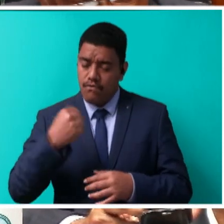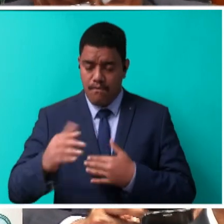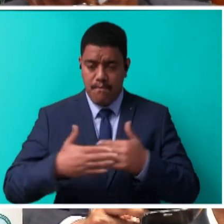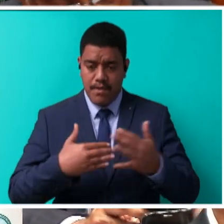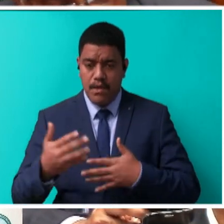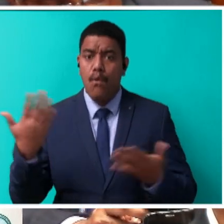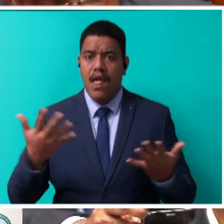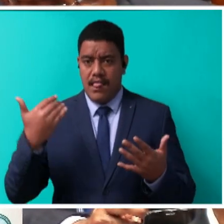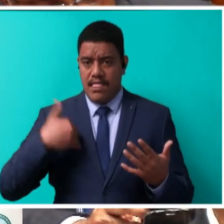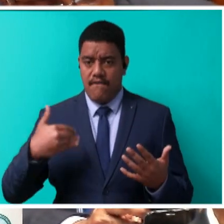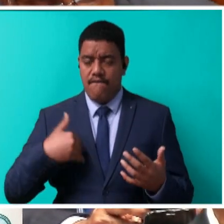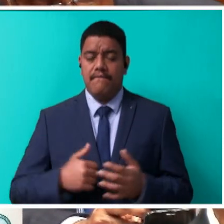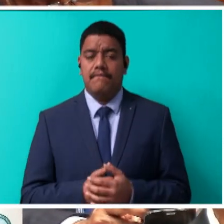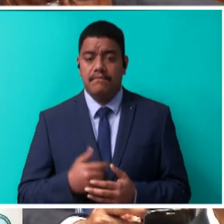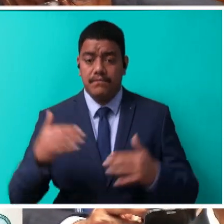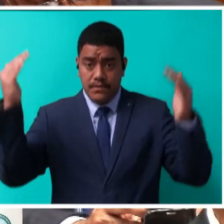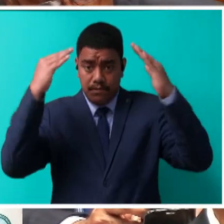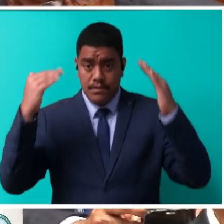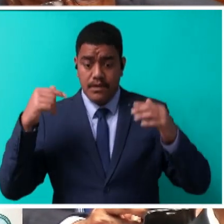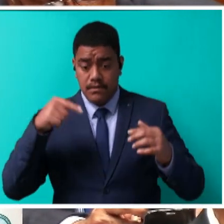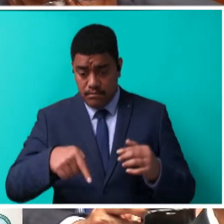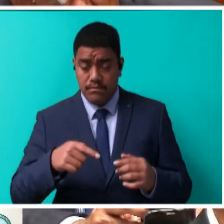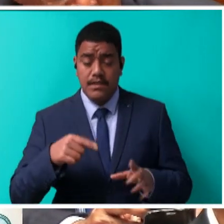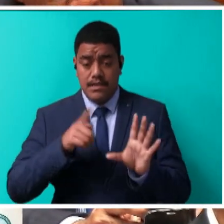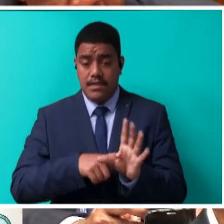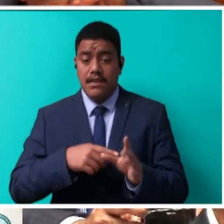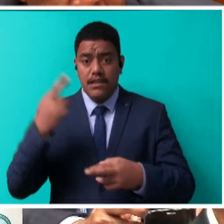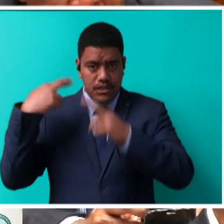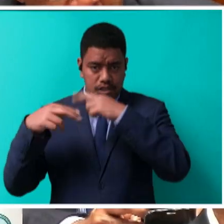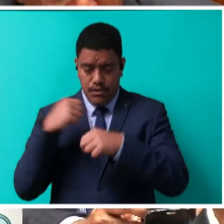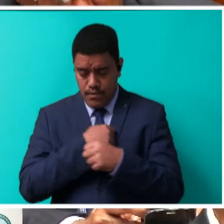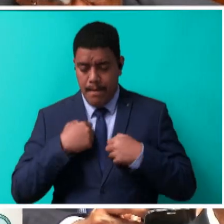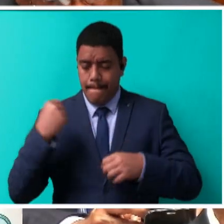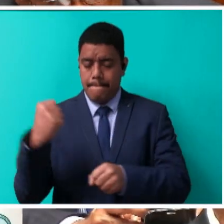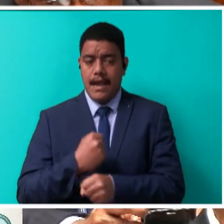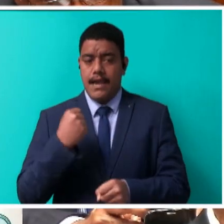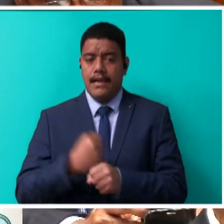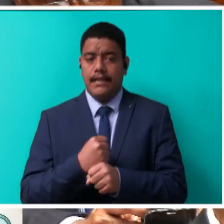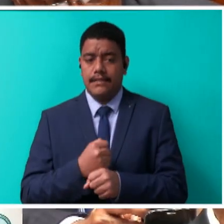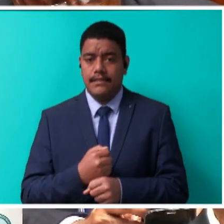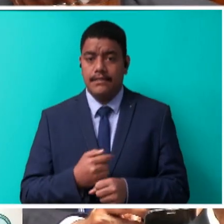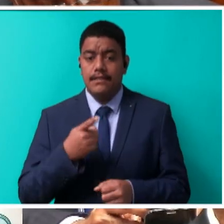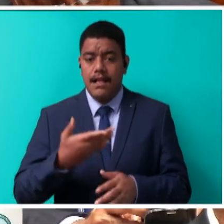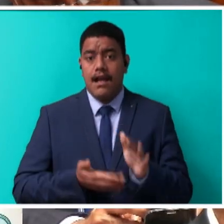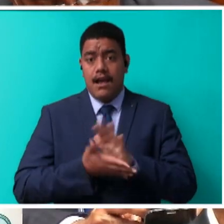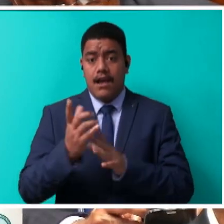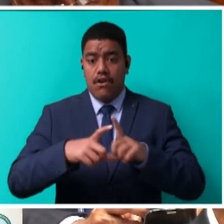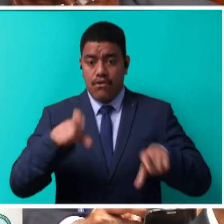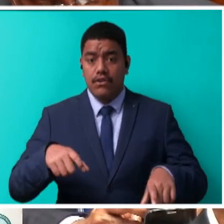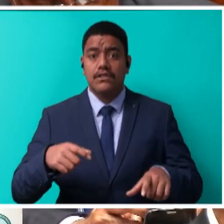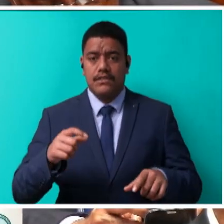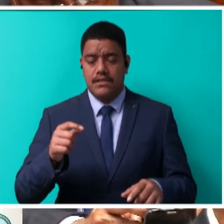they live. Mr. Speaker, this year history was made. A High Court sitting was held in Rambi Island